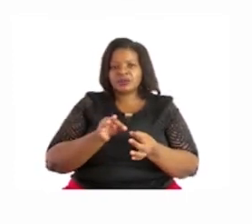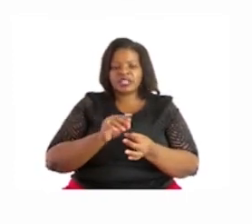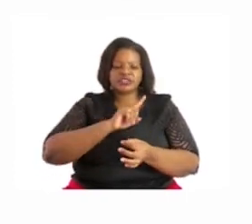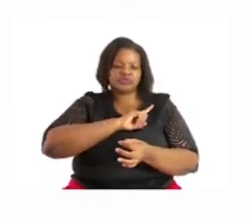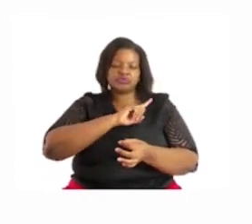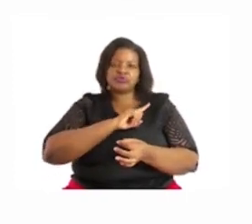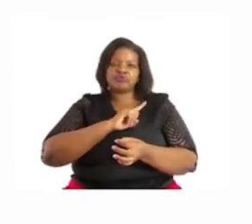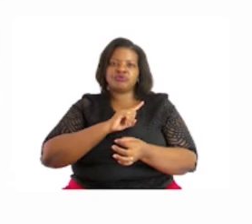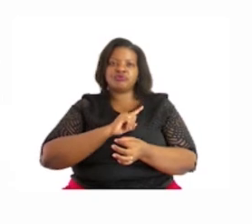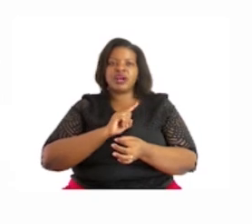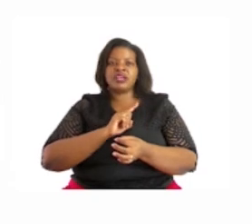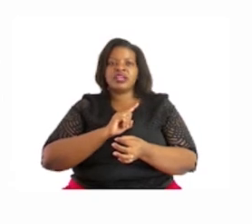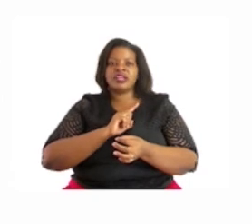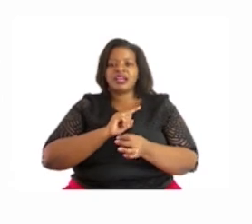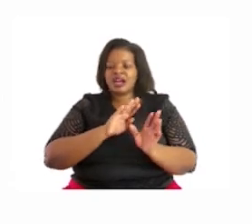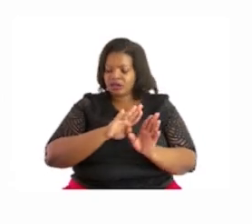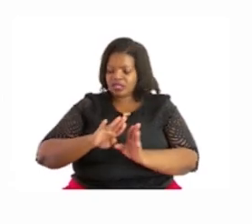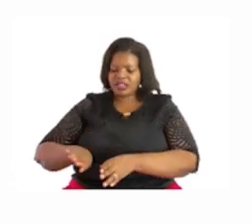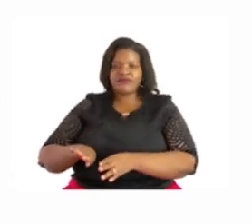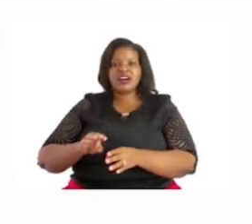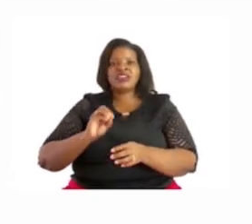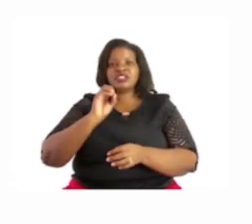Why are we not leaving it out?